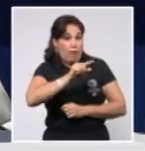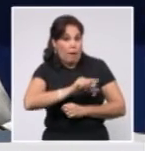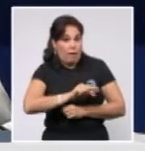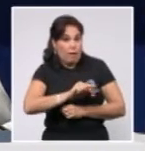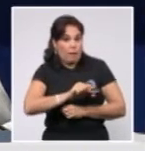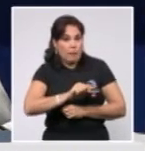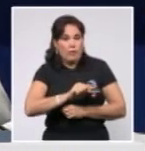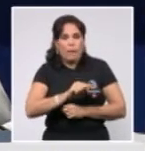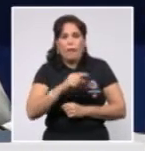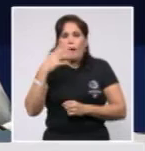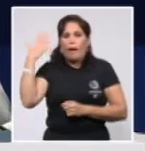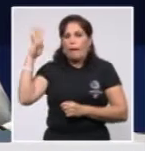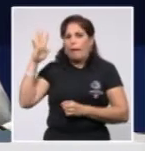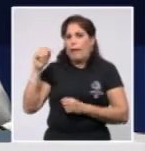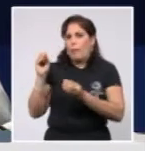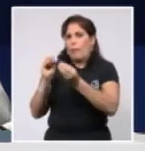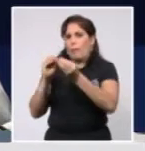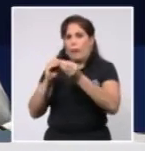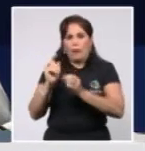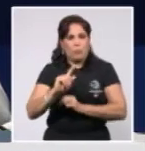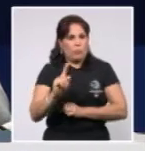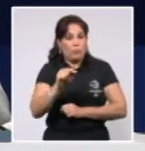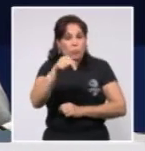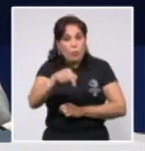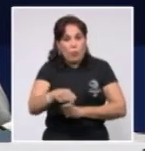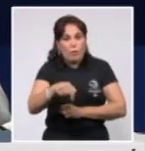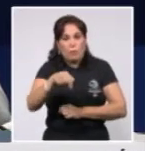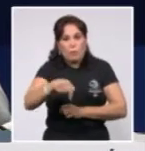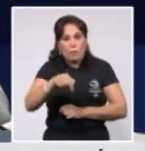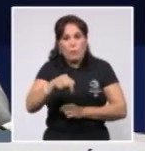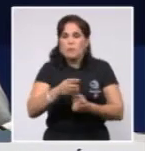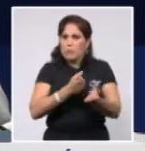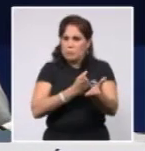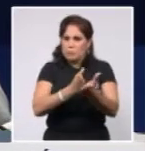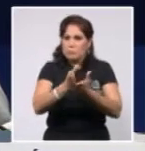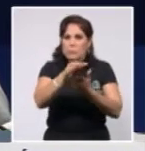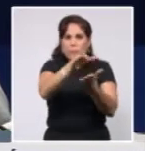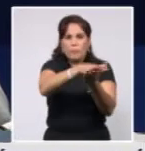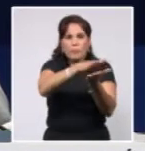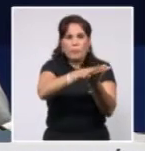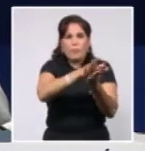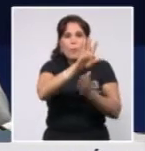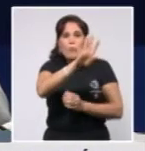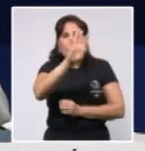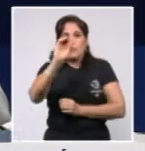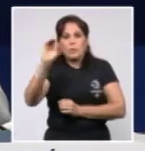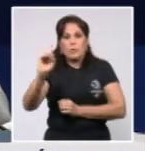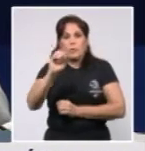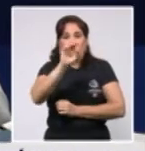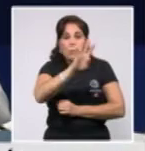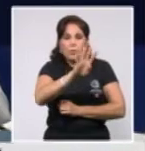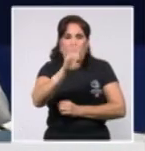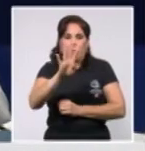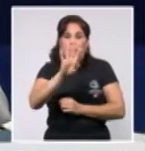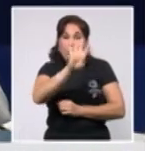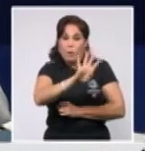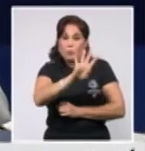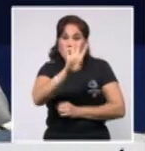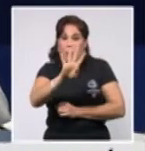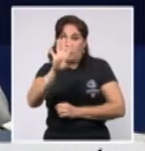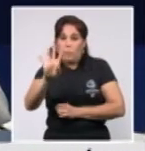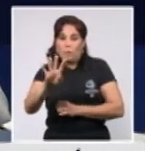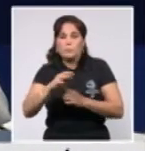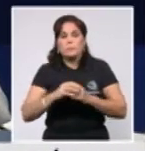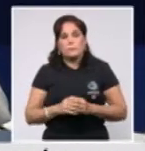By age group, 6 positive cases diagnosed yesterday are under the age of 20, all of which, in